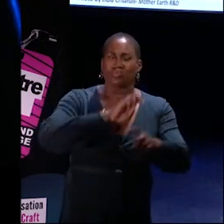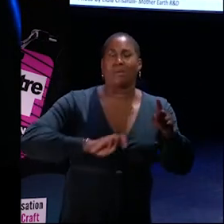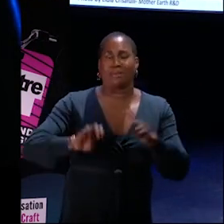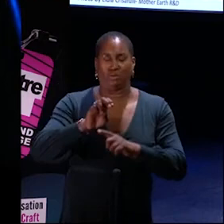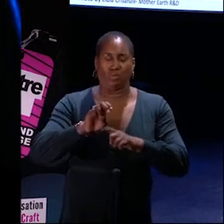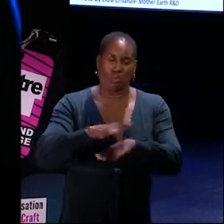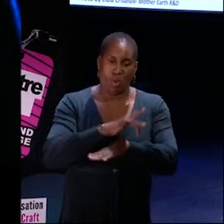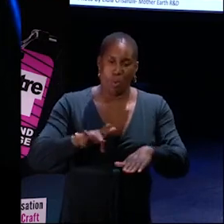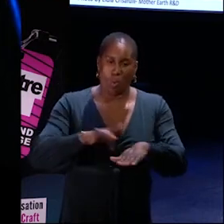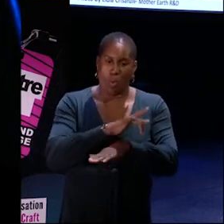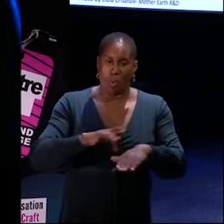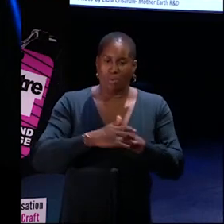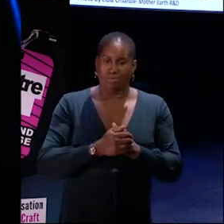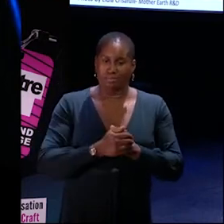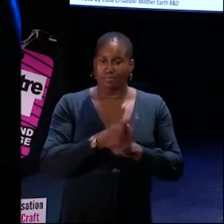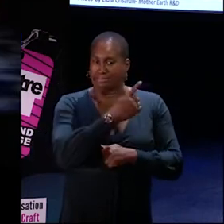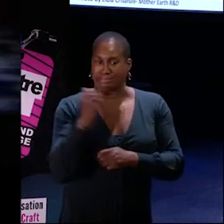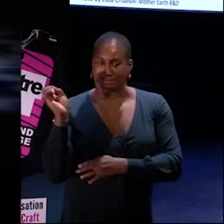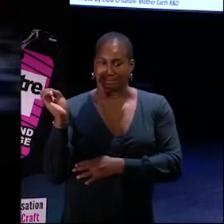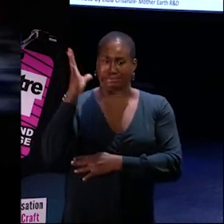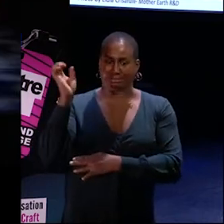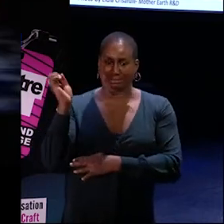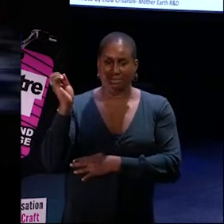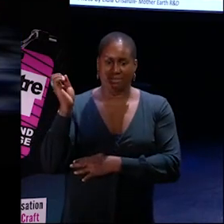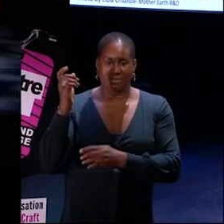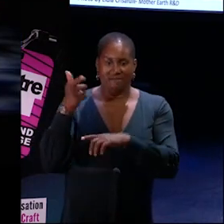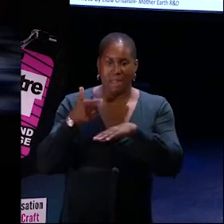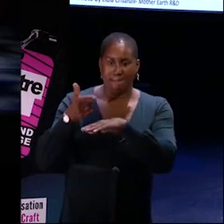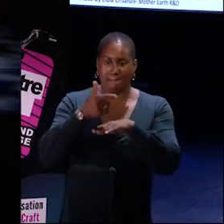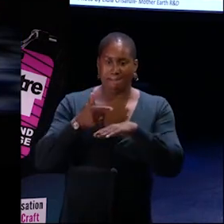Okay, well, you sort of saw a flash of the film.